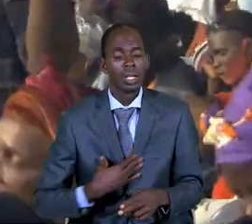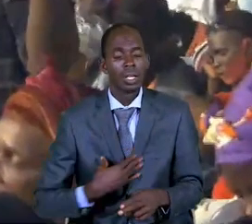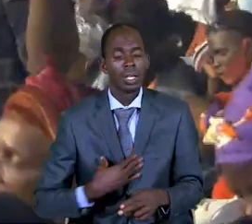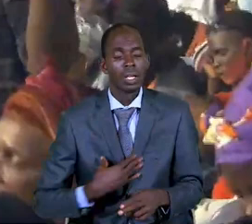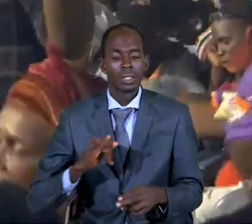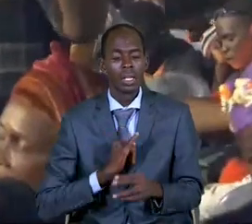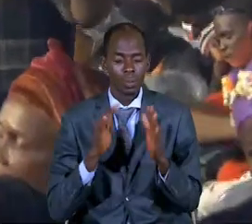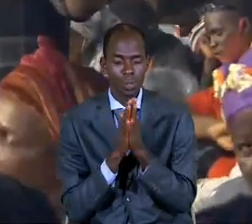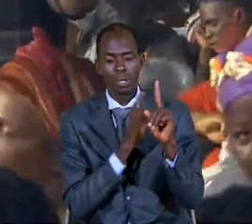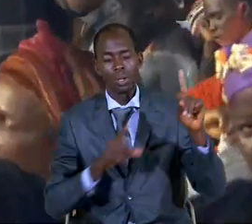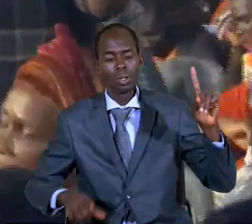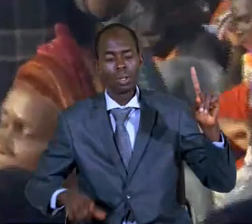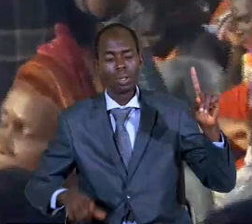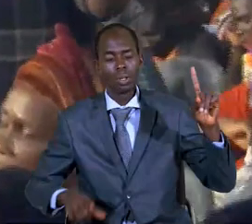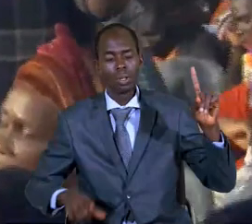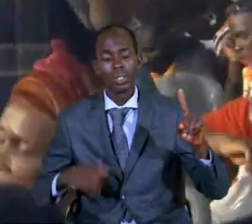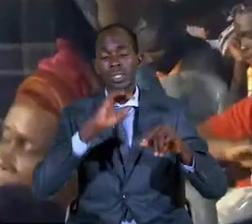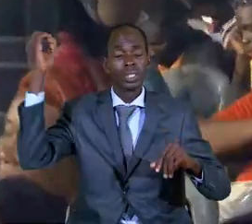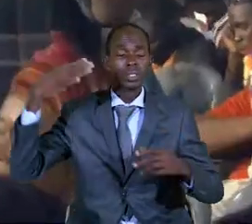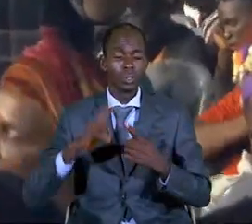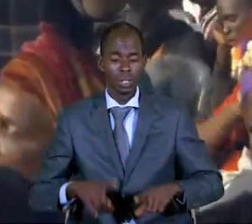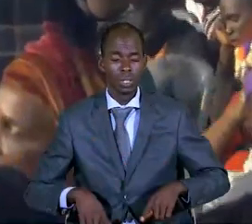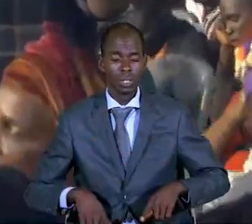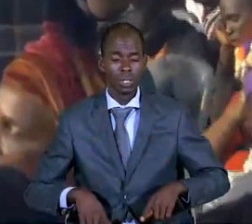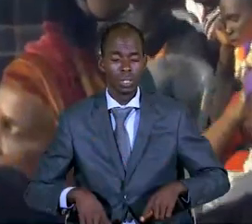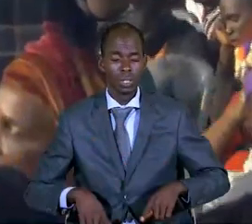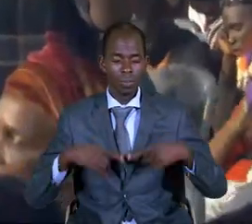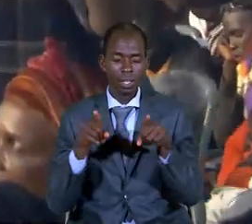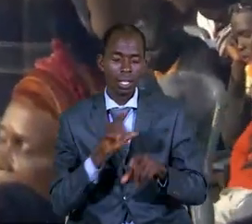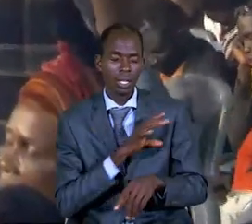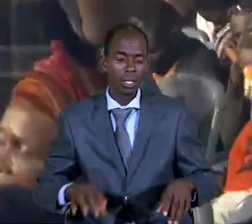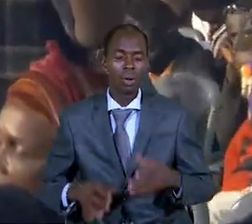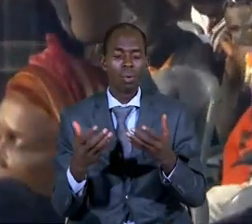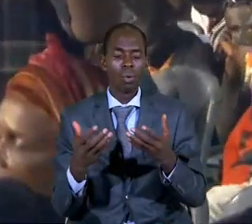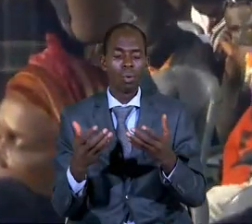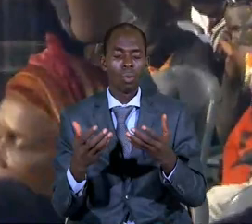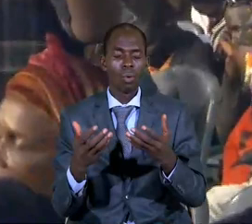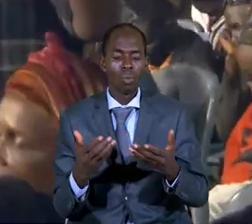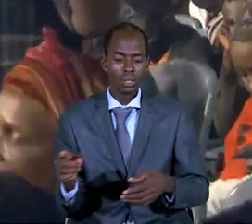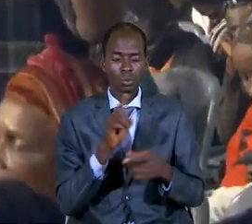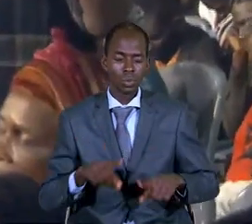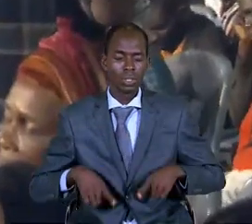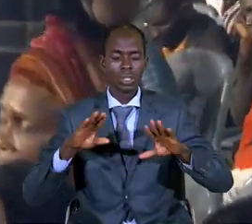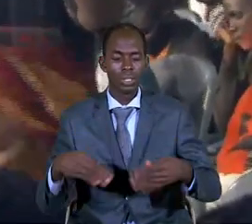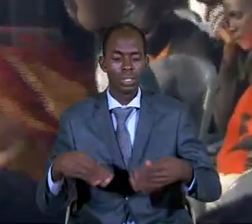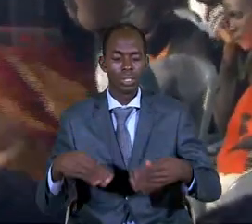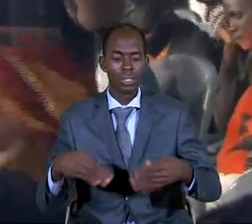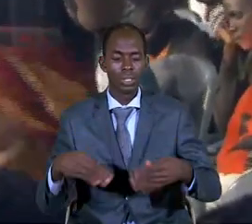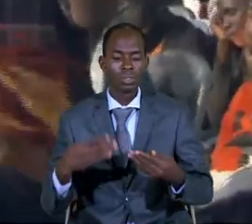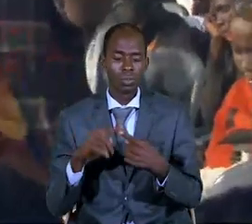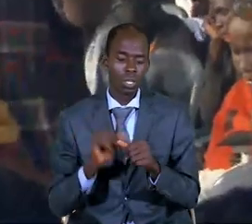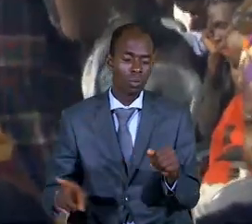Lord, the grace to live like Christ wants them to live, you grant to everyone right